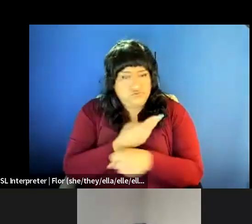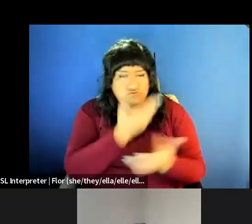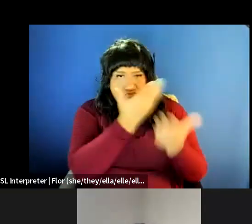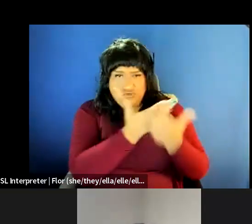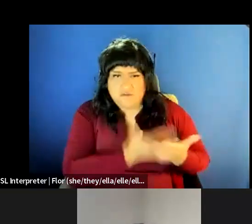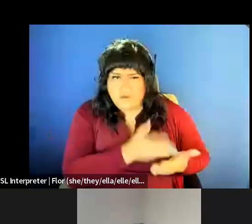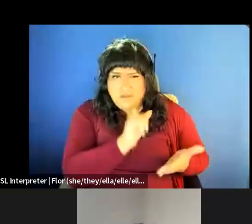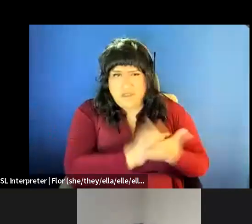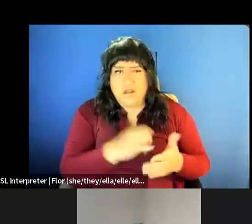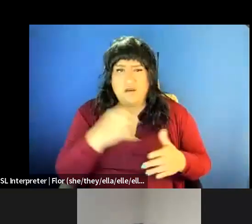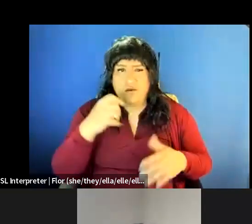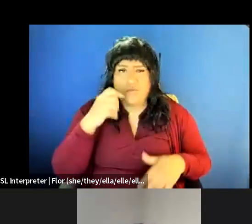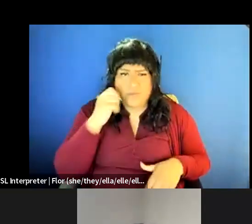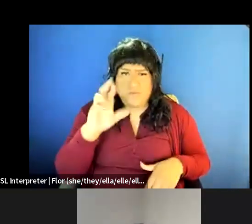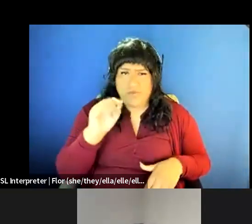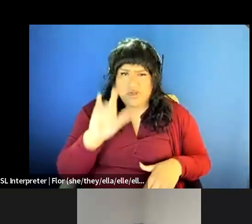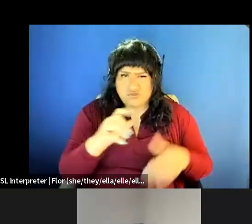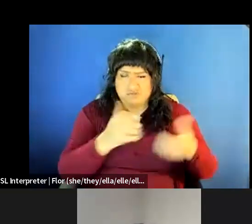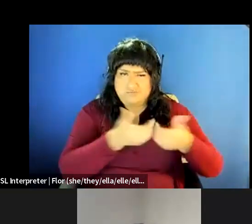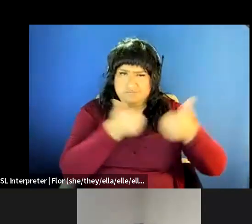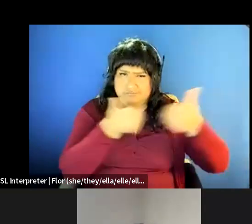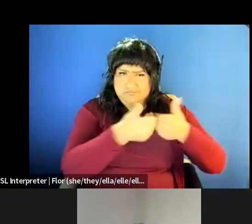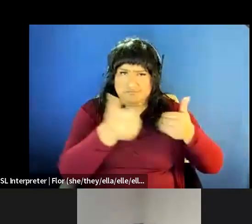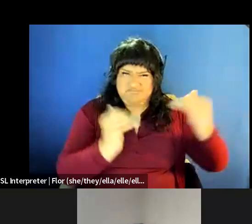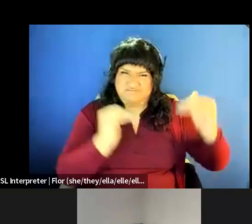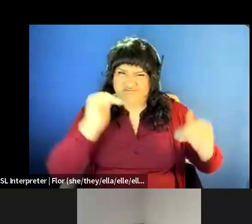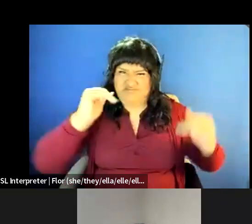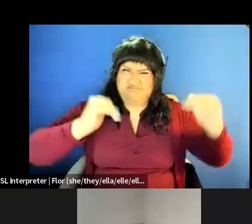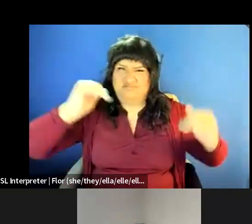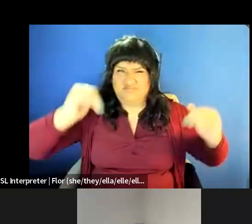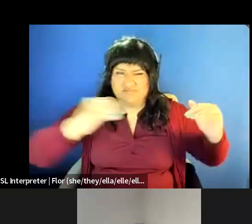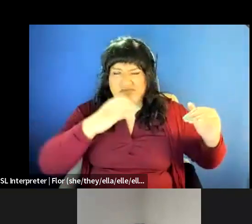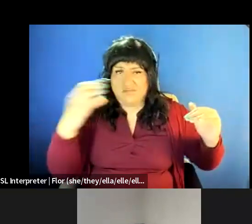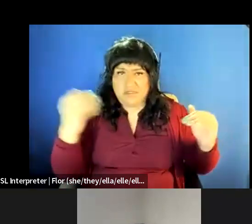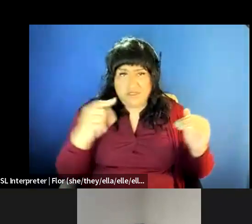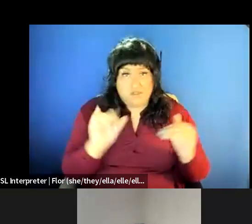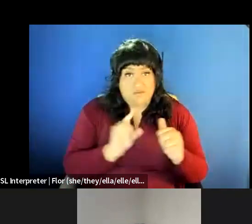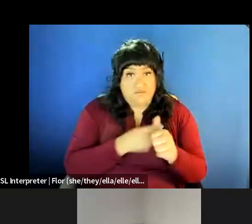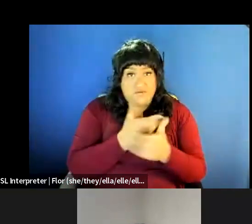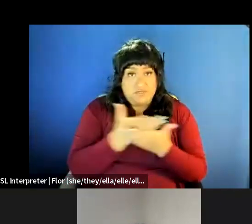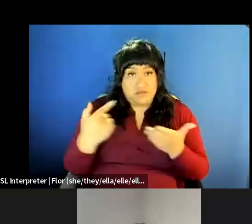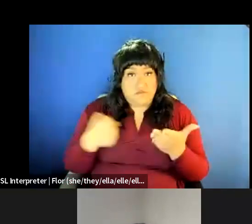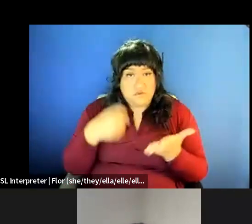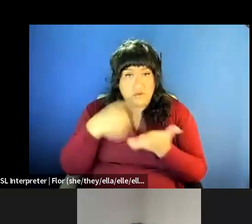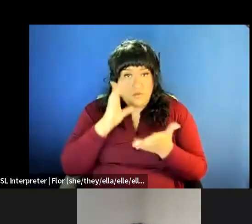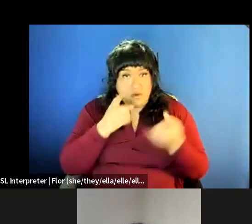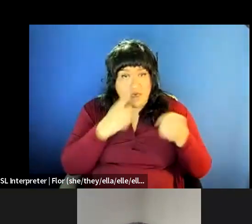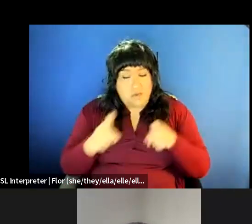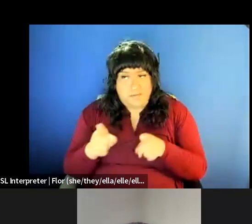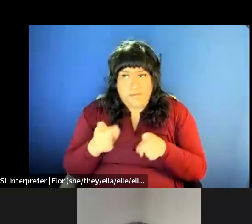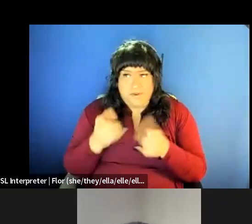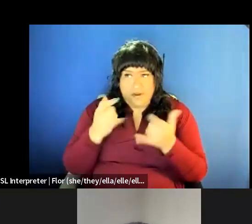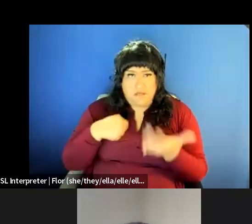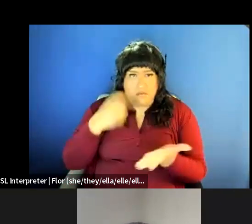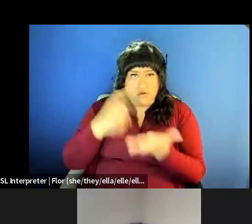involuntary outpatient commitment when it was happening in the first place. It's one of the first things we said were going to happen, just going back to the statewide call